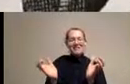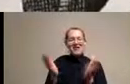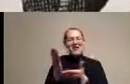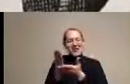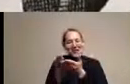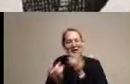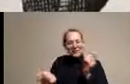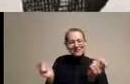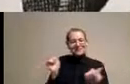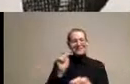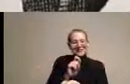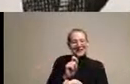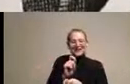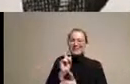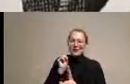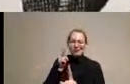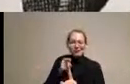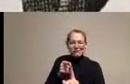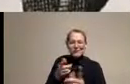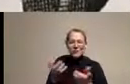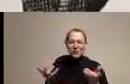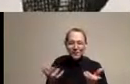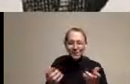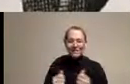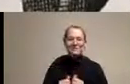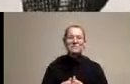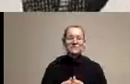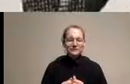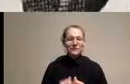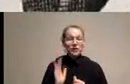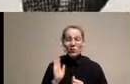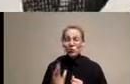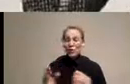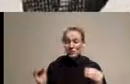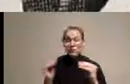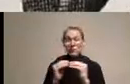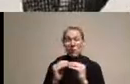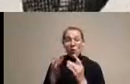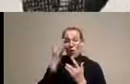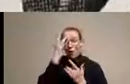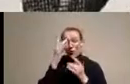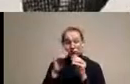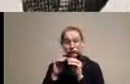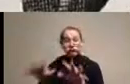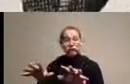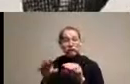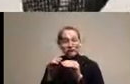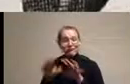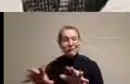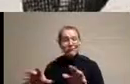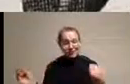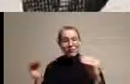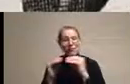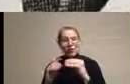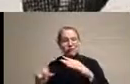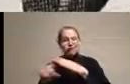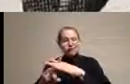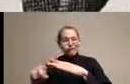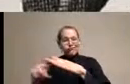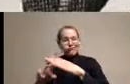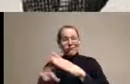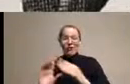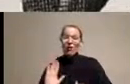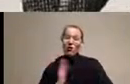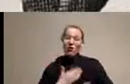importantly to point out that there will be other pandemics. Now, hopefully not in our lifetimes, but there will be other ones, and there may well be other ones in our lifetime, which means